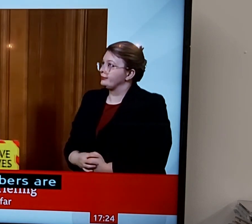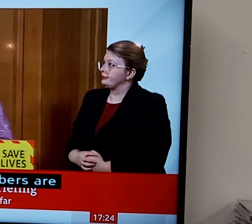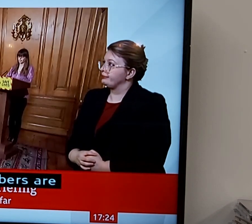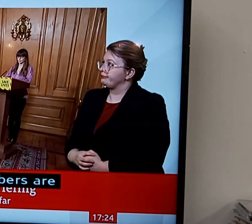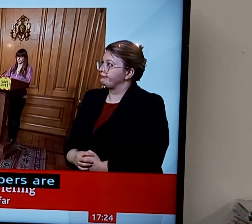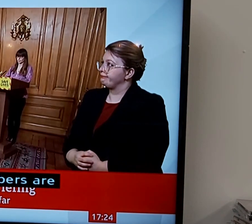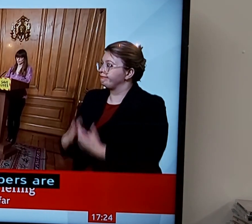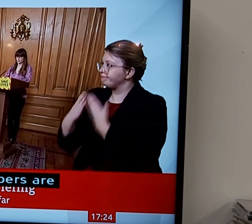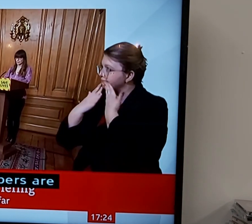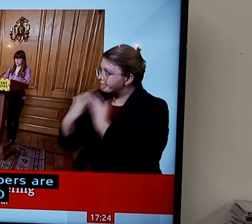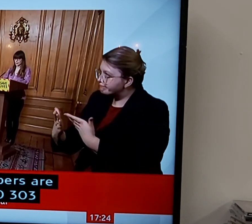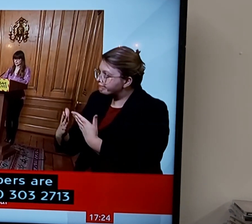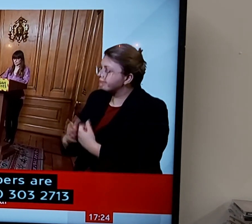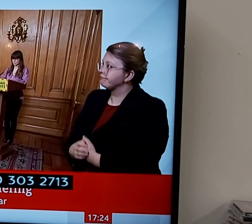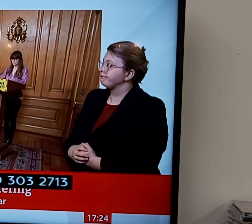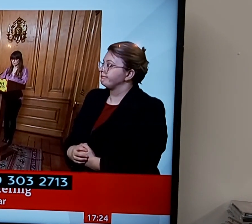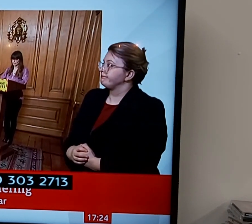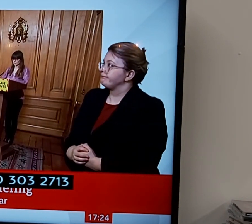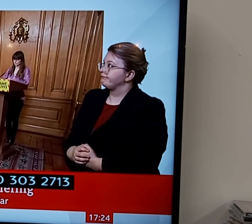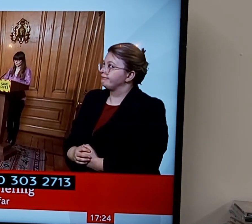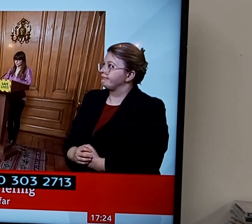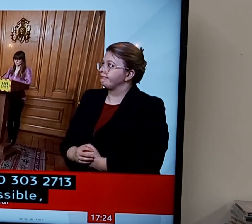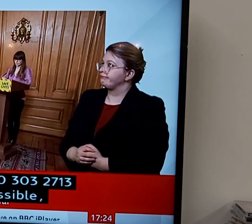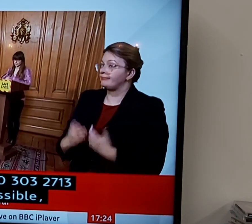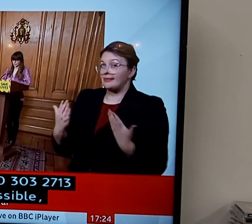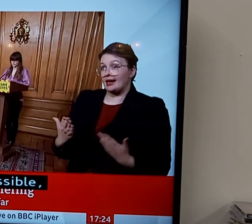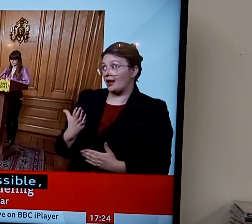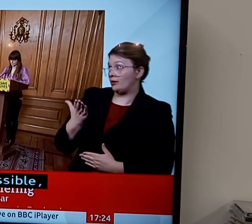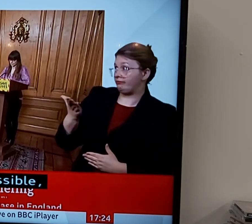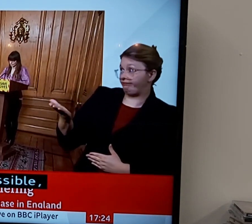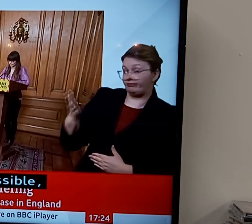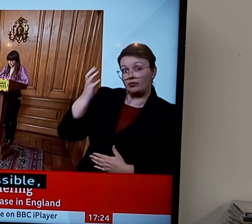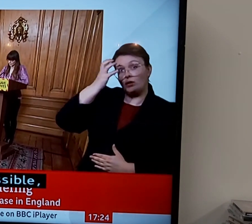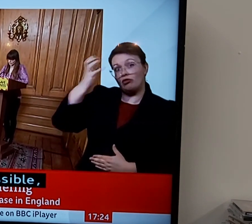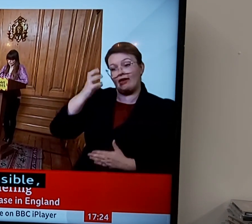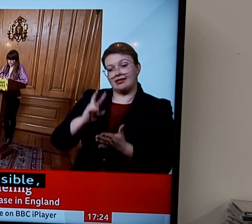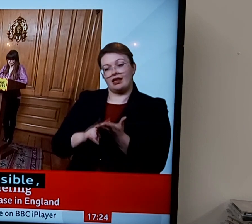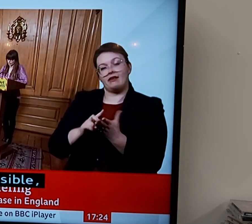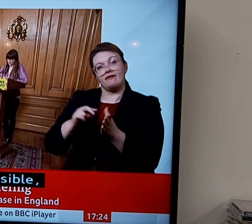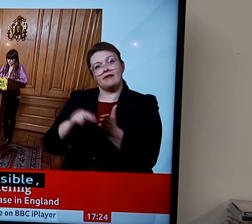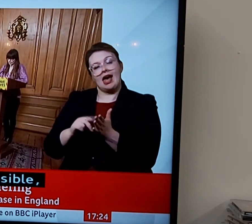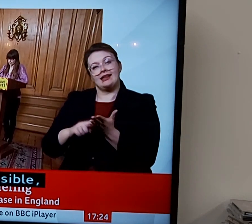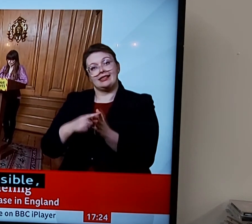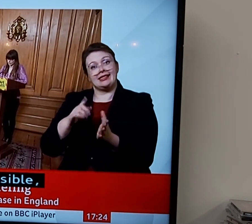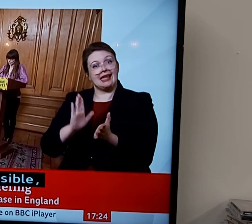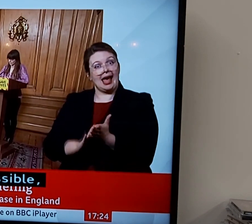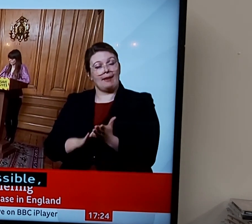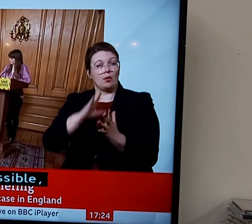Thank you very much, Dr. Hopkins. And now I'm going to turn to Professor Van-Tam to set out more details